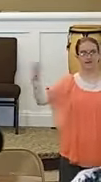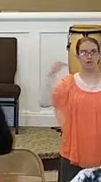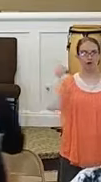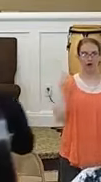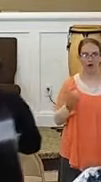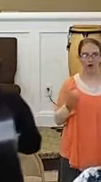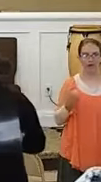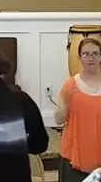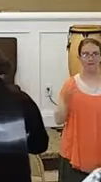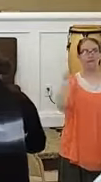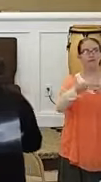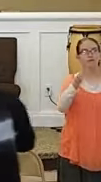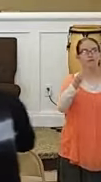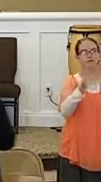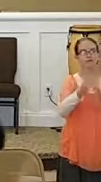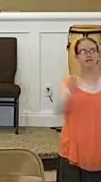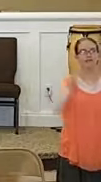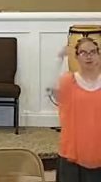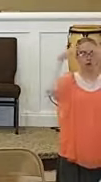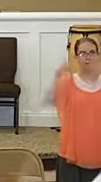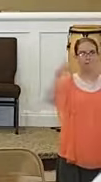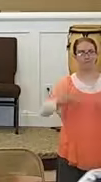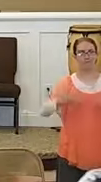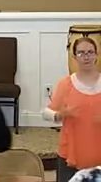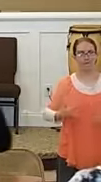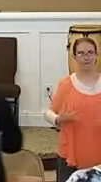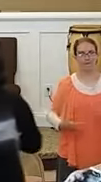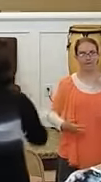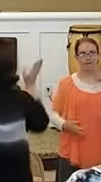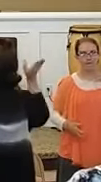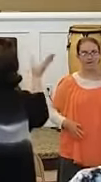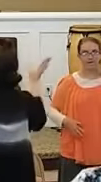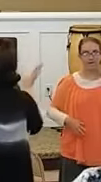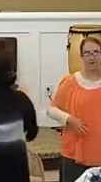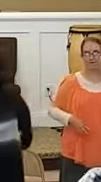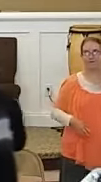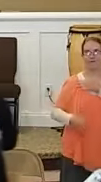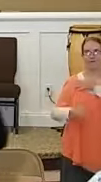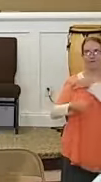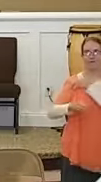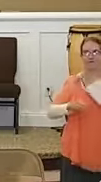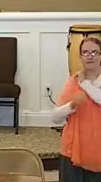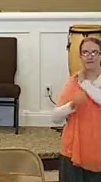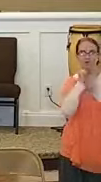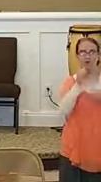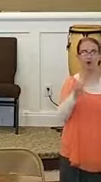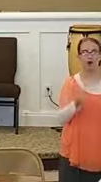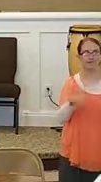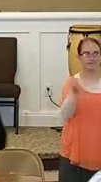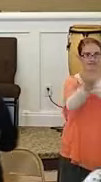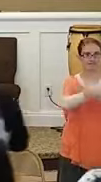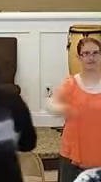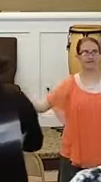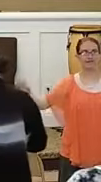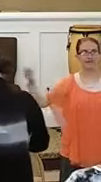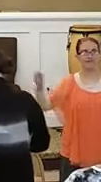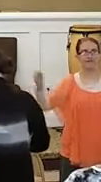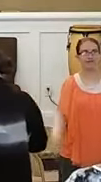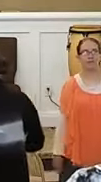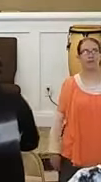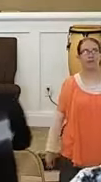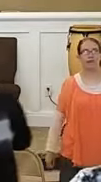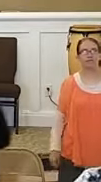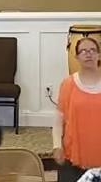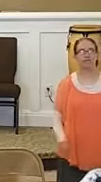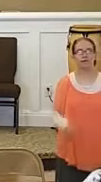got to have the name of Jesus applied somewhere in your life, or you will not be saved. Amen.